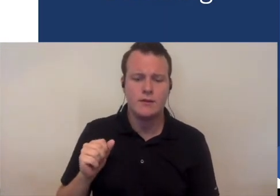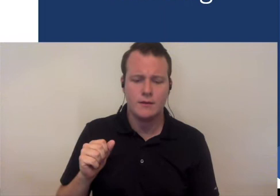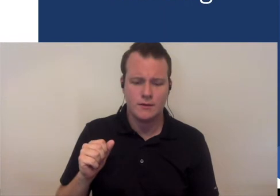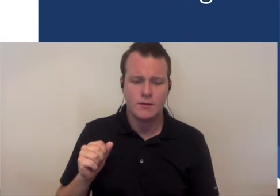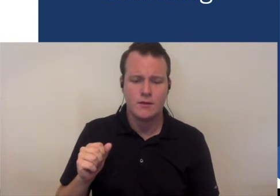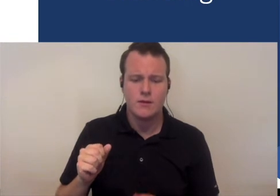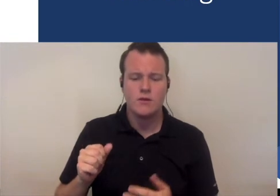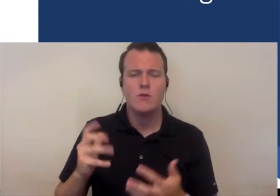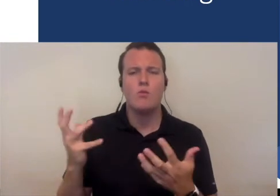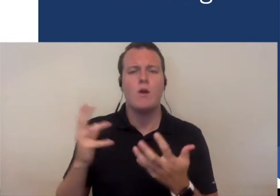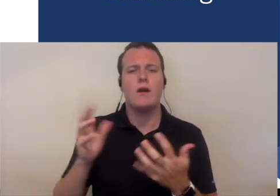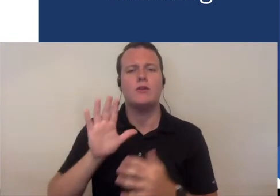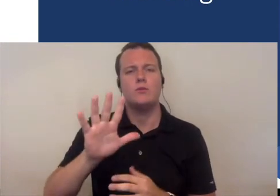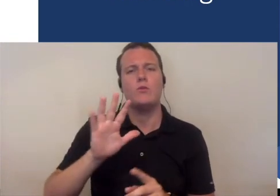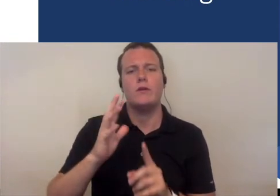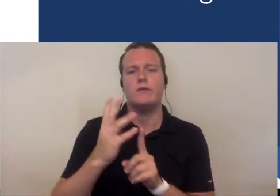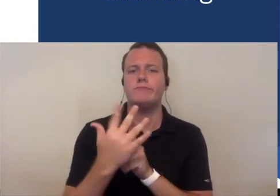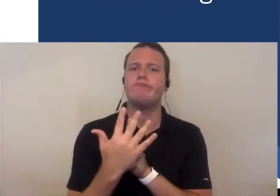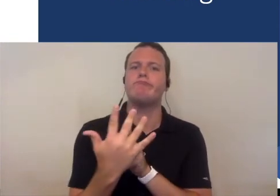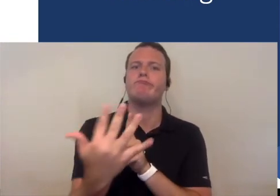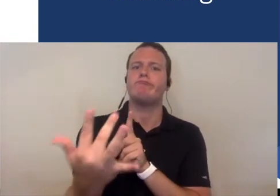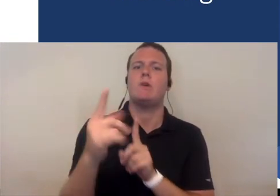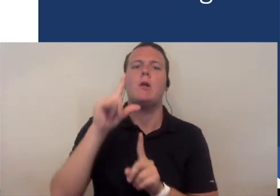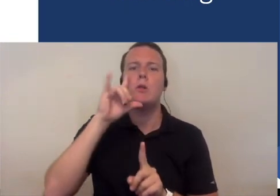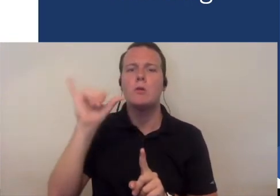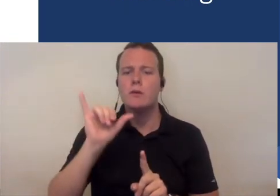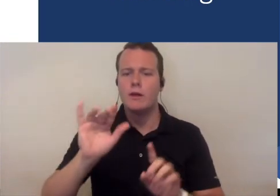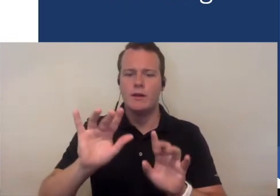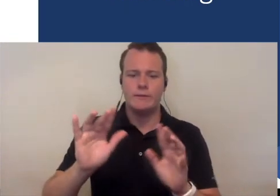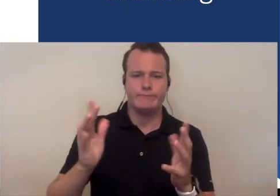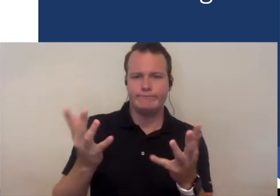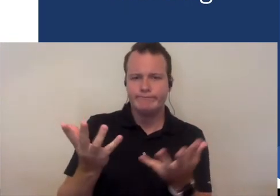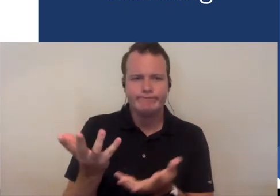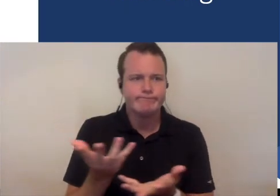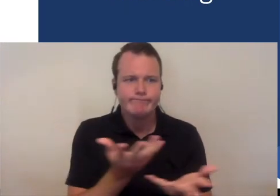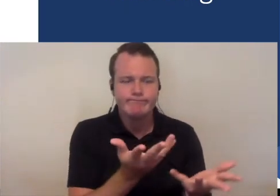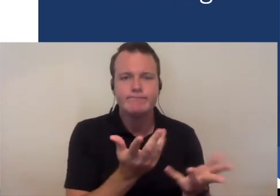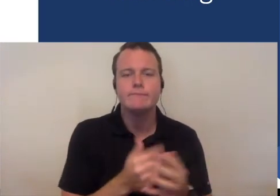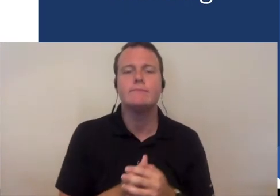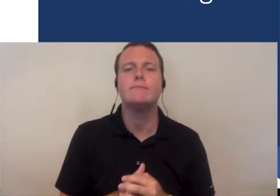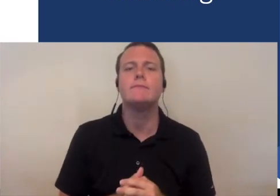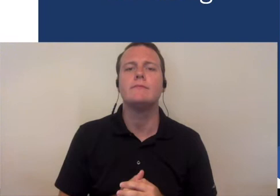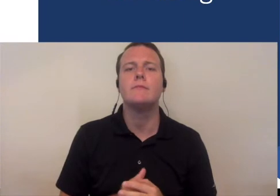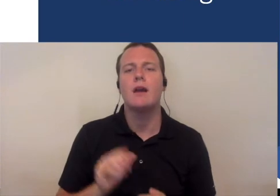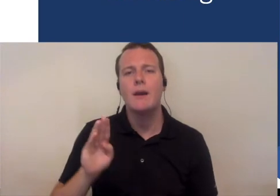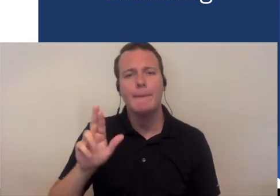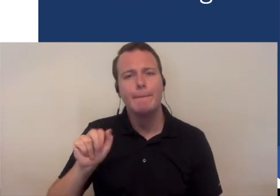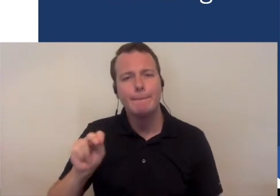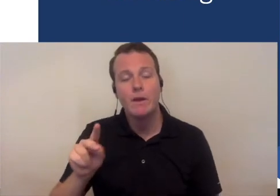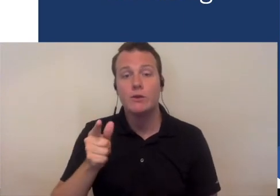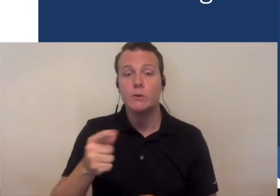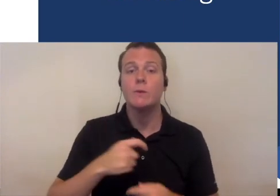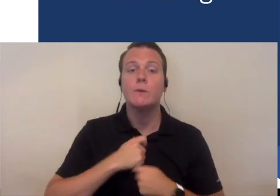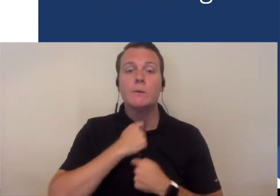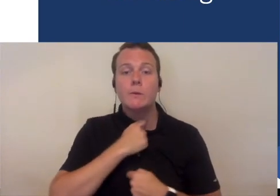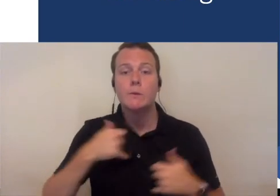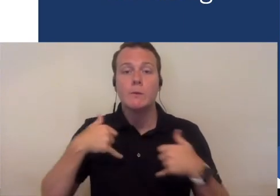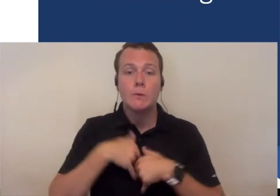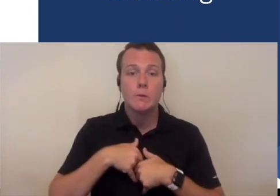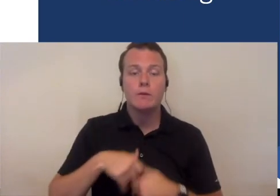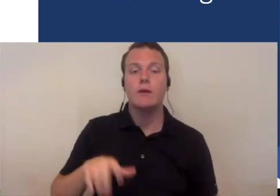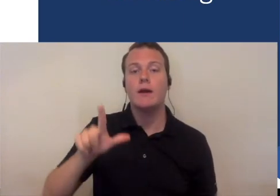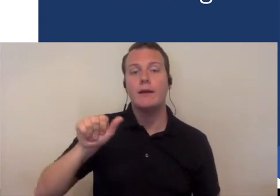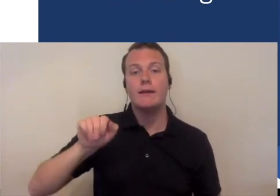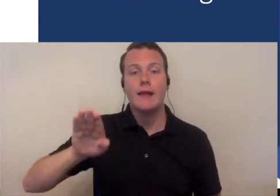these are all parts of branding. Do you wear a suit, or do you wear a lab coat, or do you